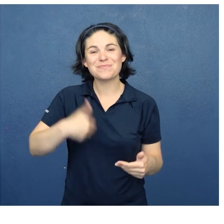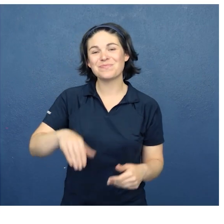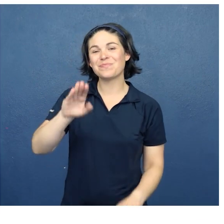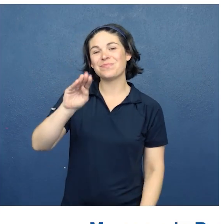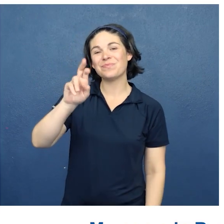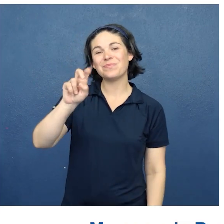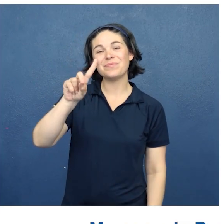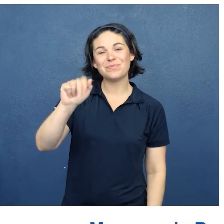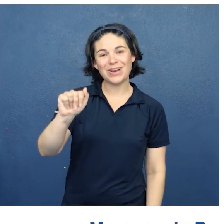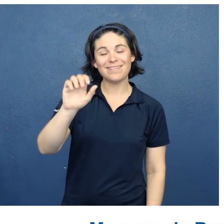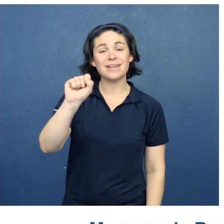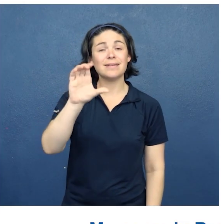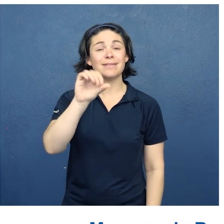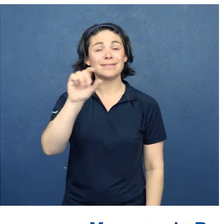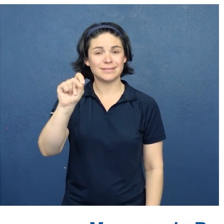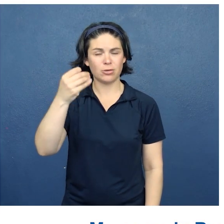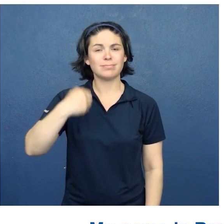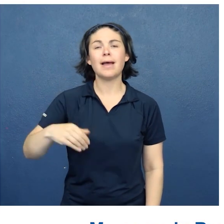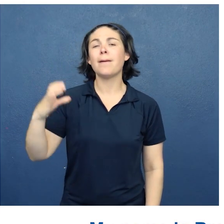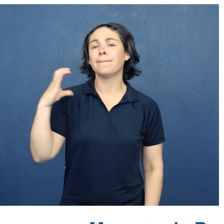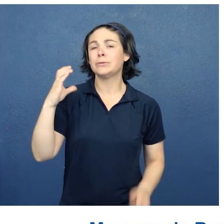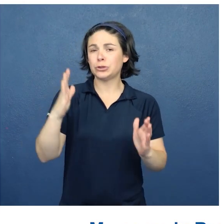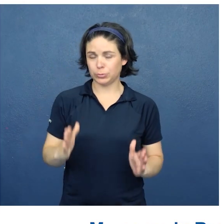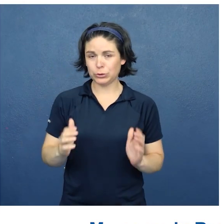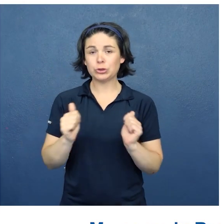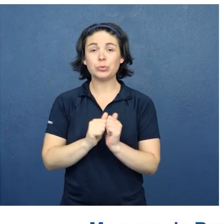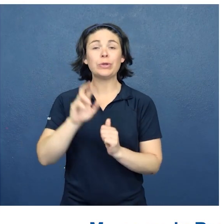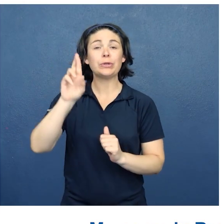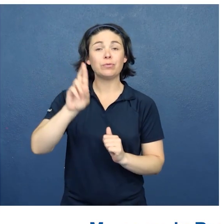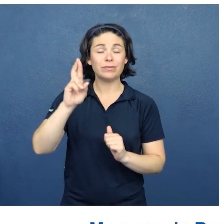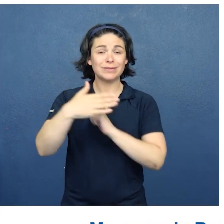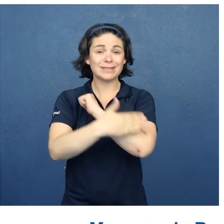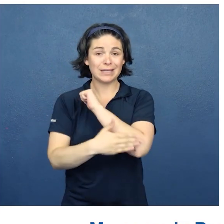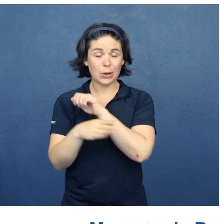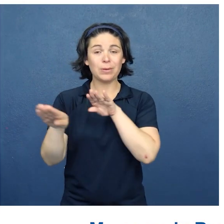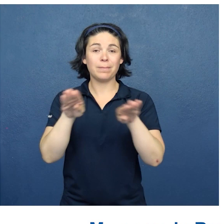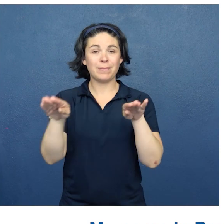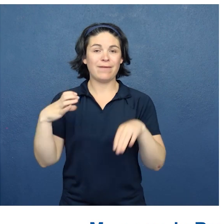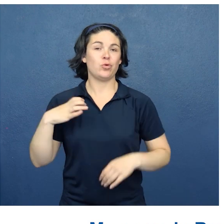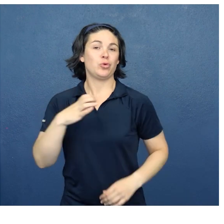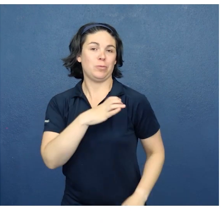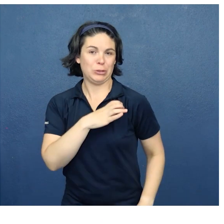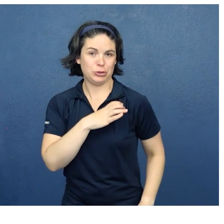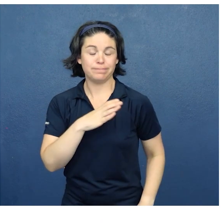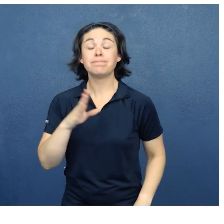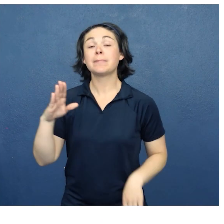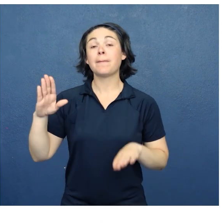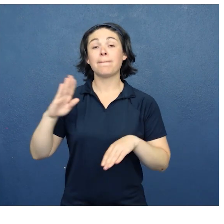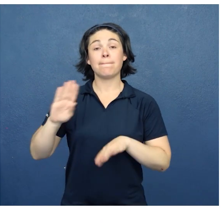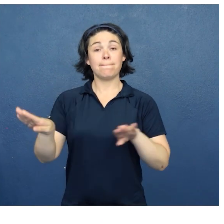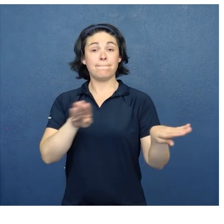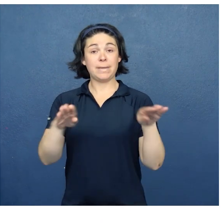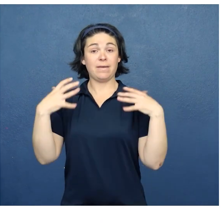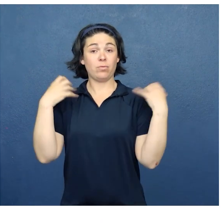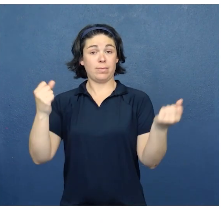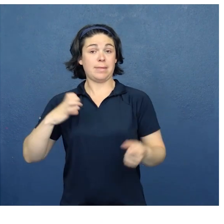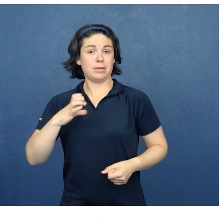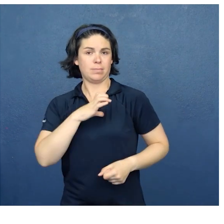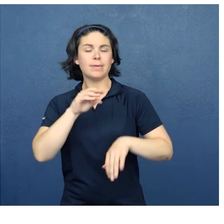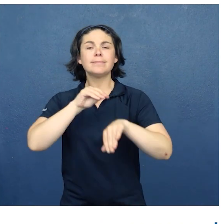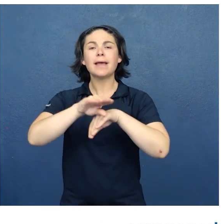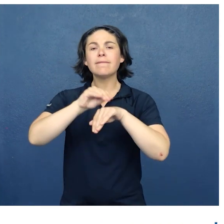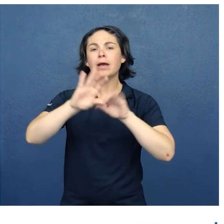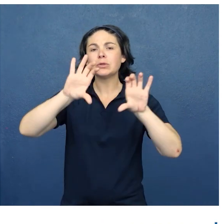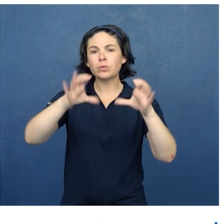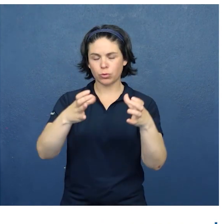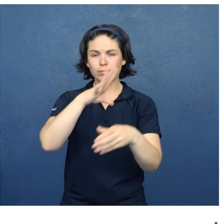Welcome. My name is Brenda Scott, and I am a commissioner with the Riverside County Behavioral Health Commission. The Behavioral Health Commission is an advisory